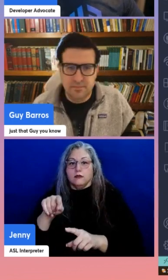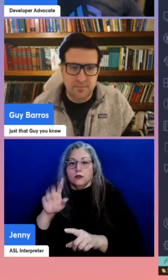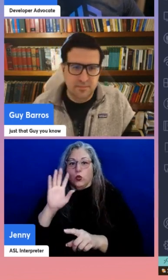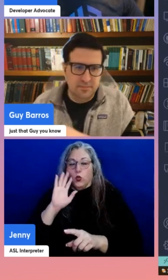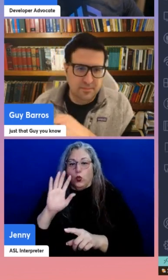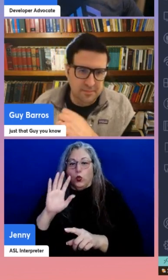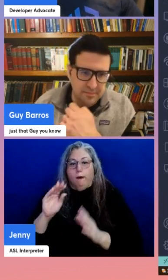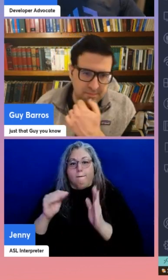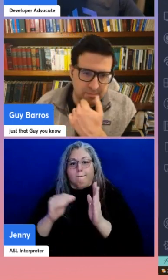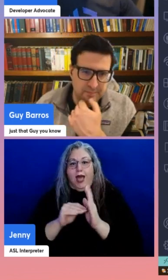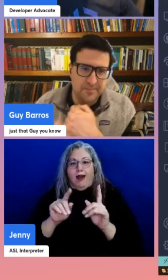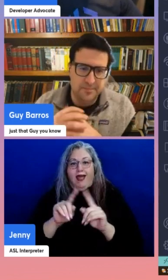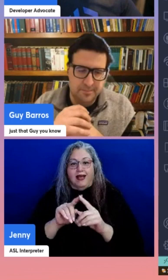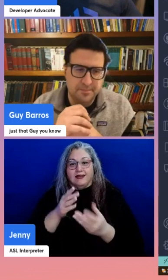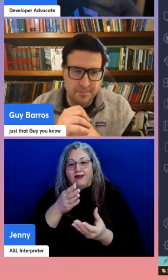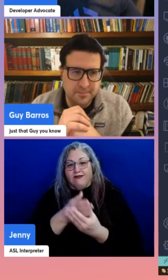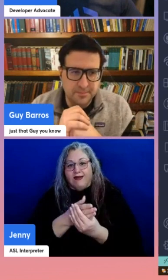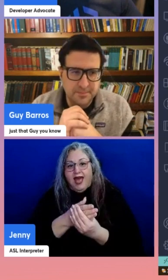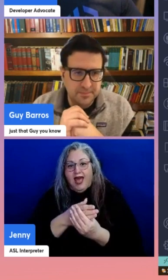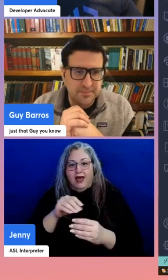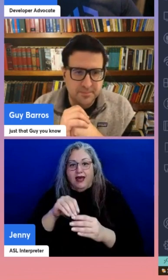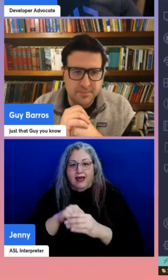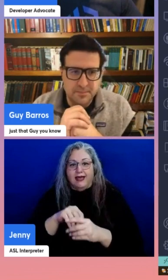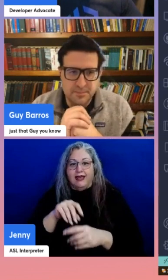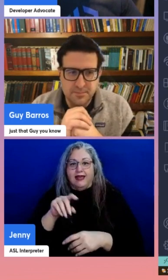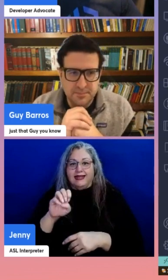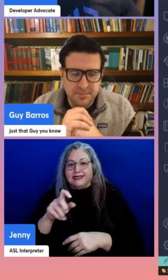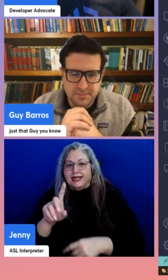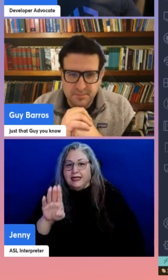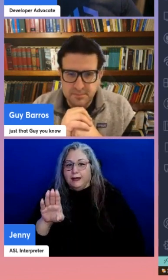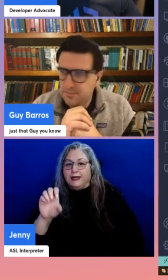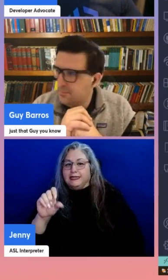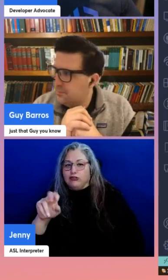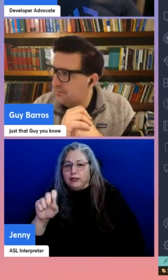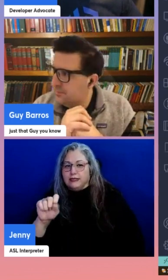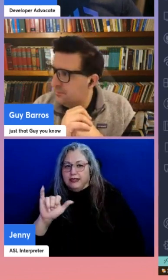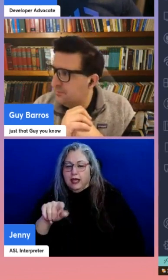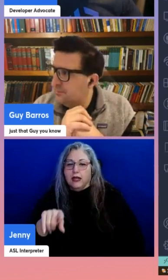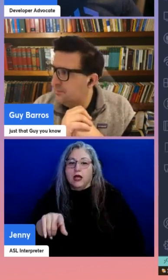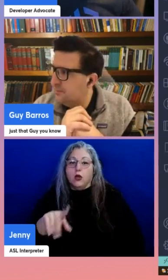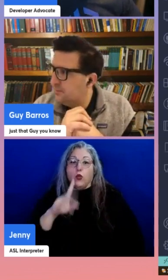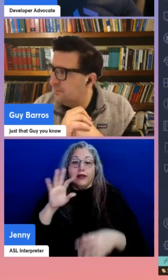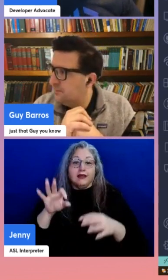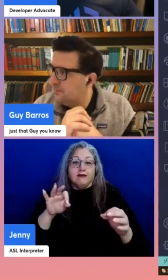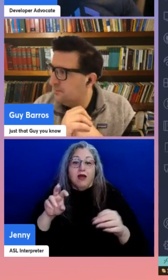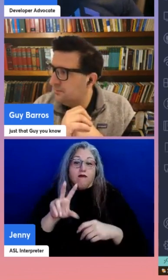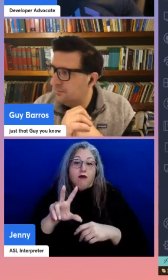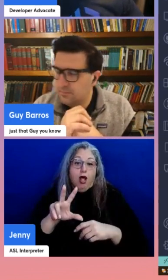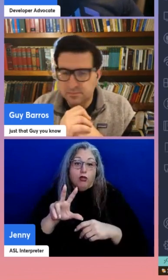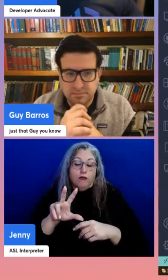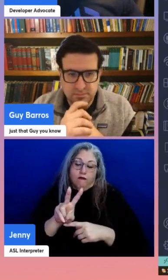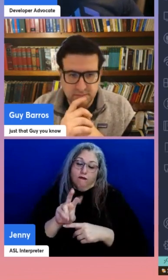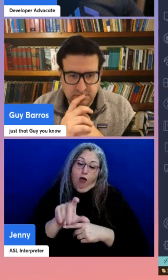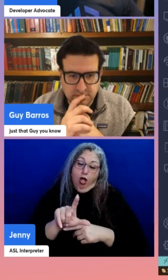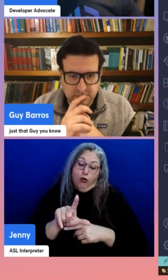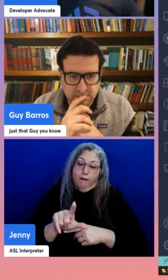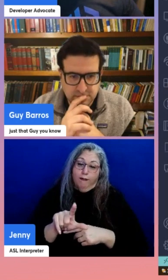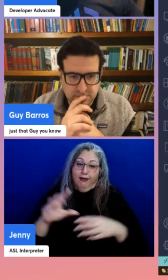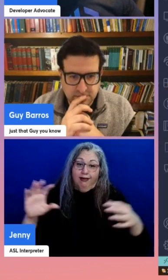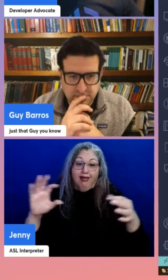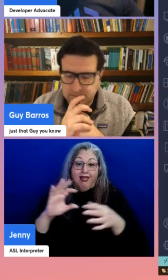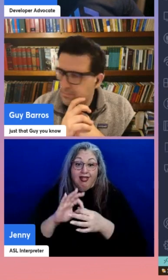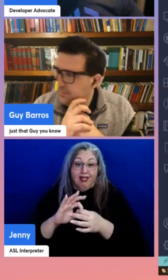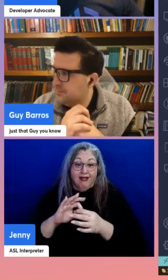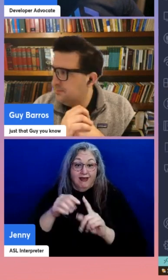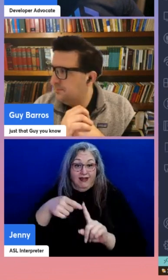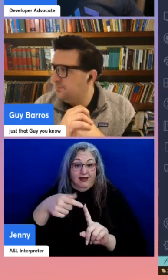as a file in etc. DB secrets like that. And then we define that volume link itself,